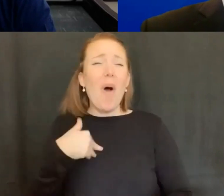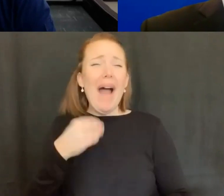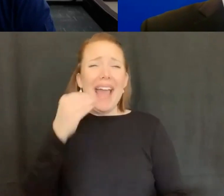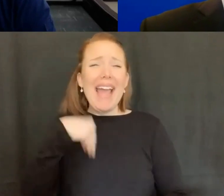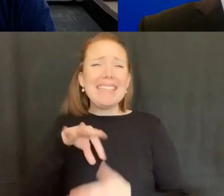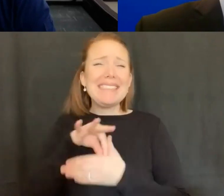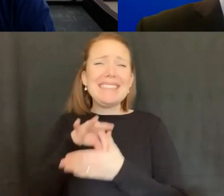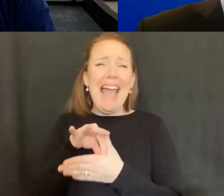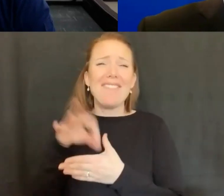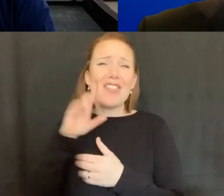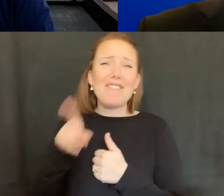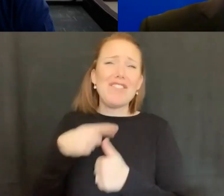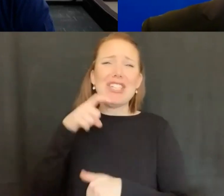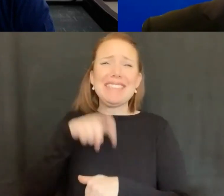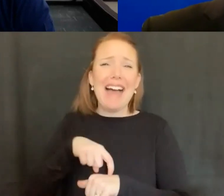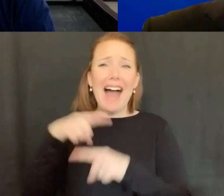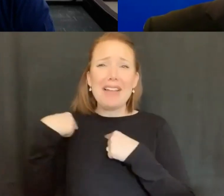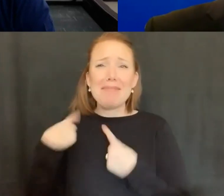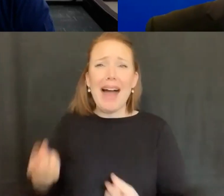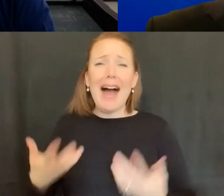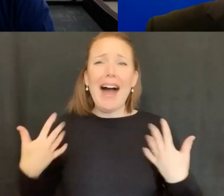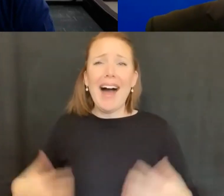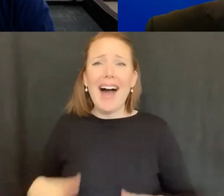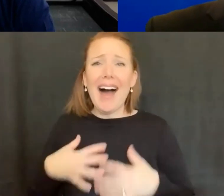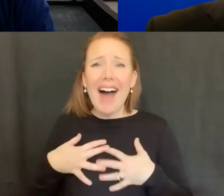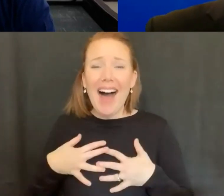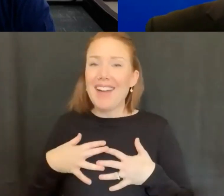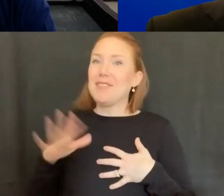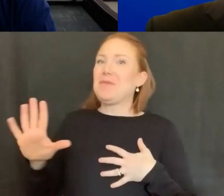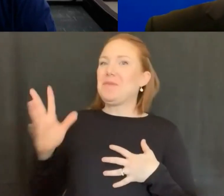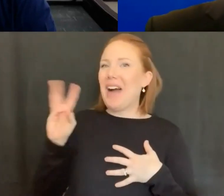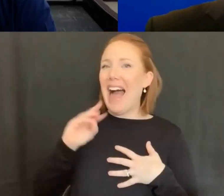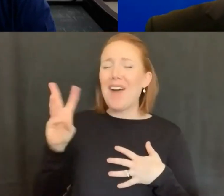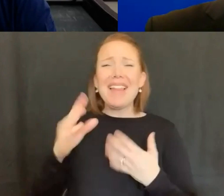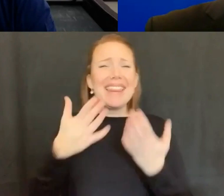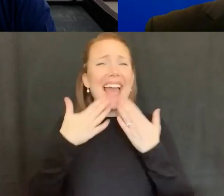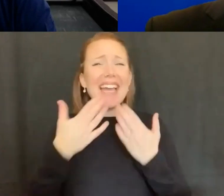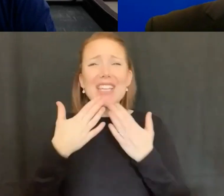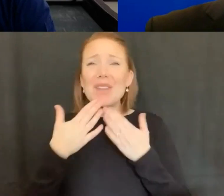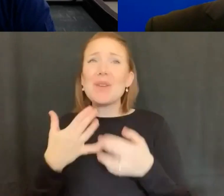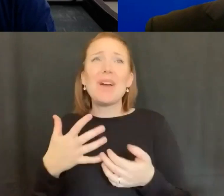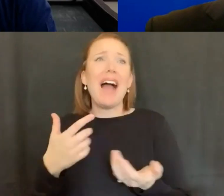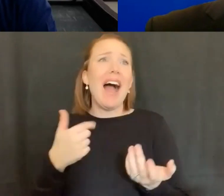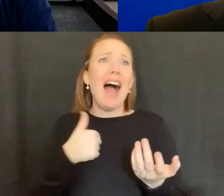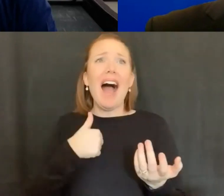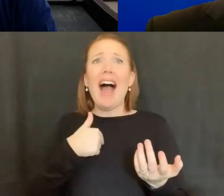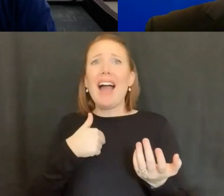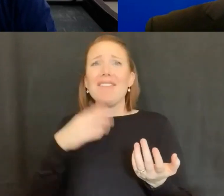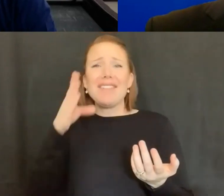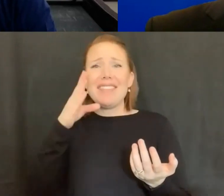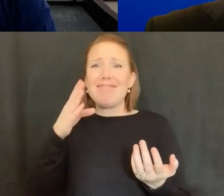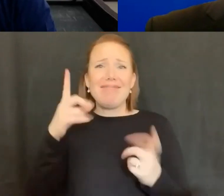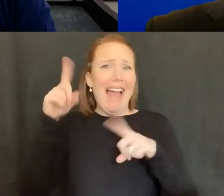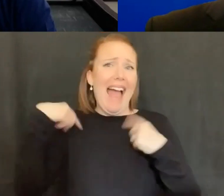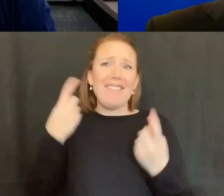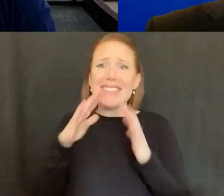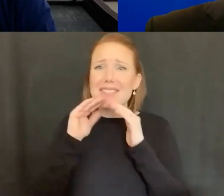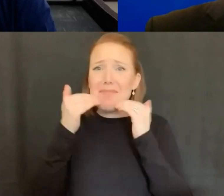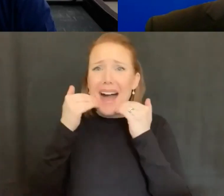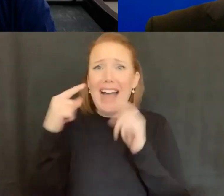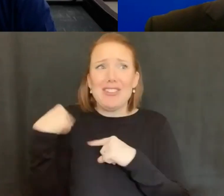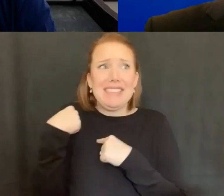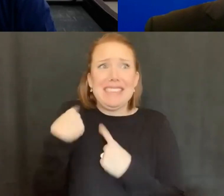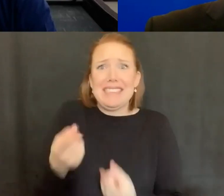again in years. I mean, that's Wow. or thank you. I haven't smiled like this in since I was a